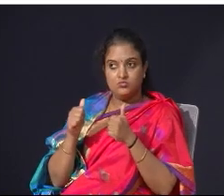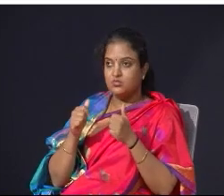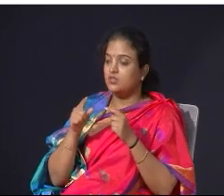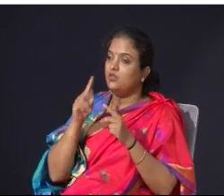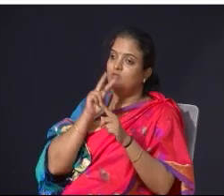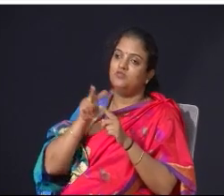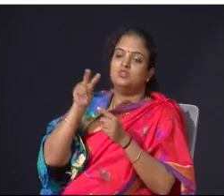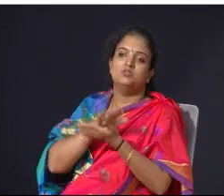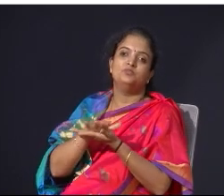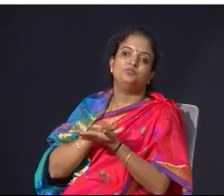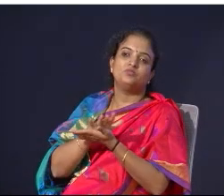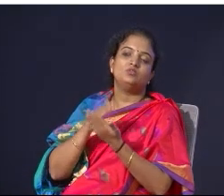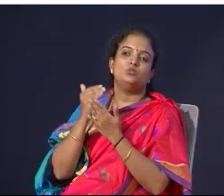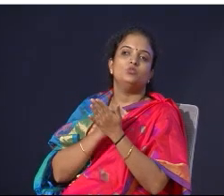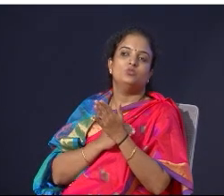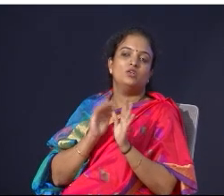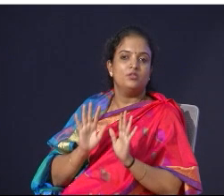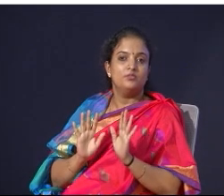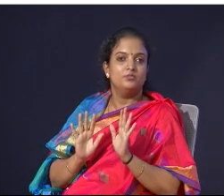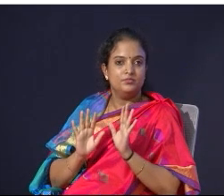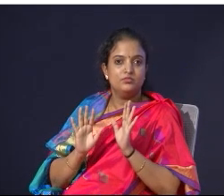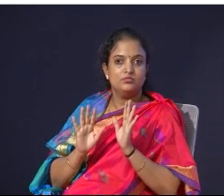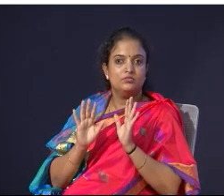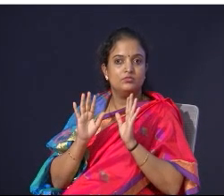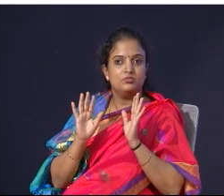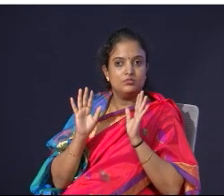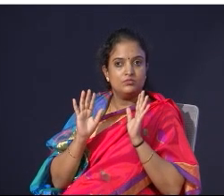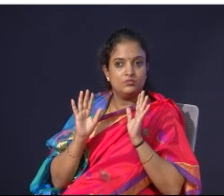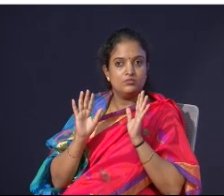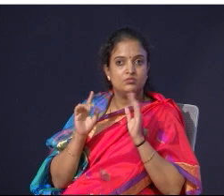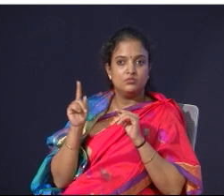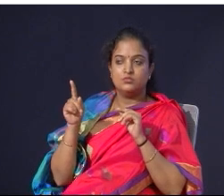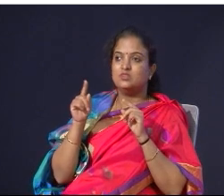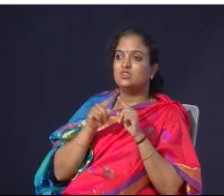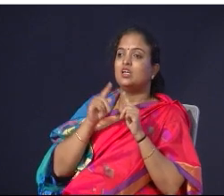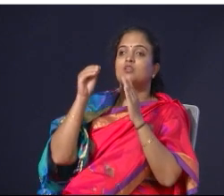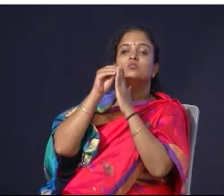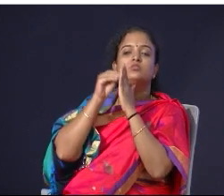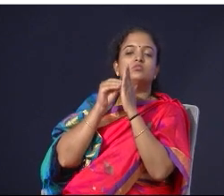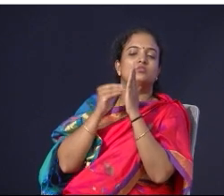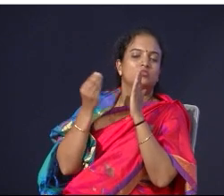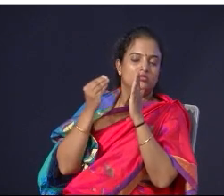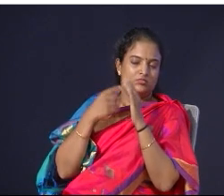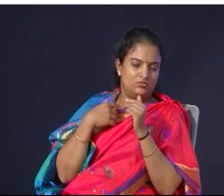vision rehabilitation program for them. So I'm just going to show you some cases of different